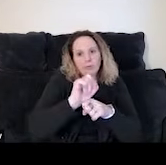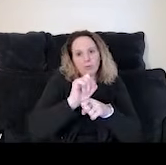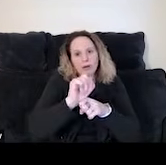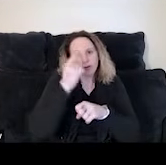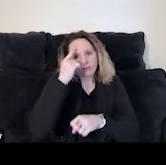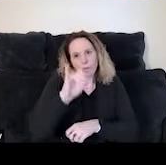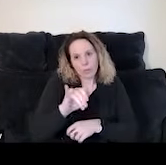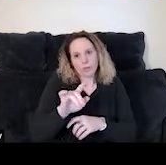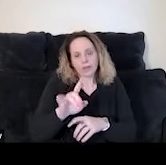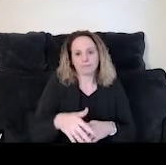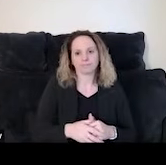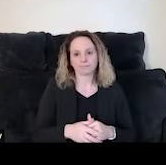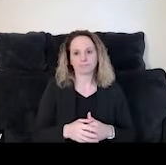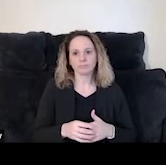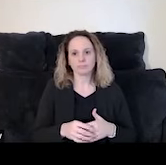into